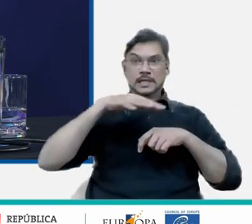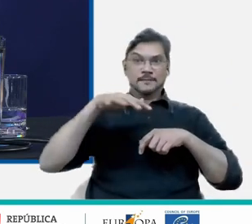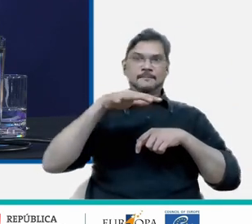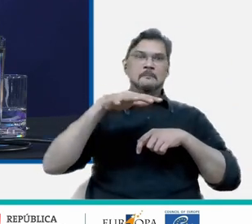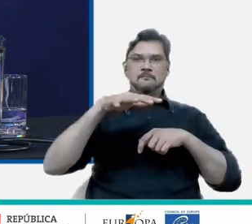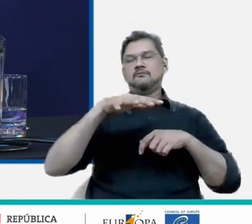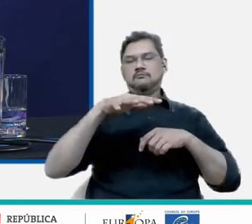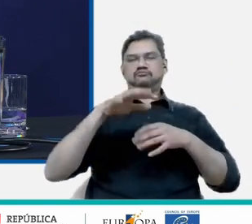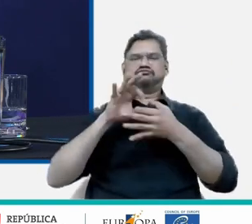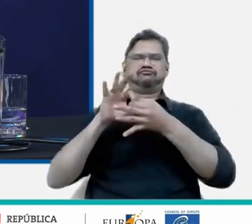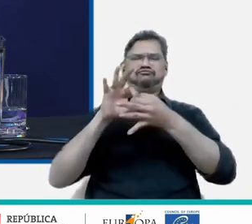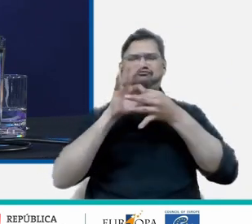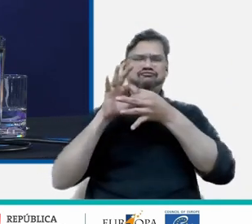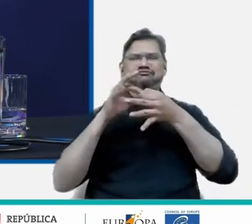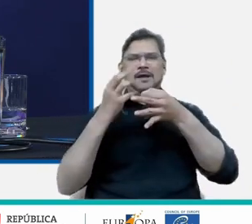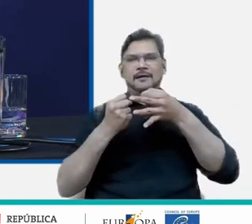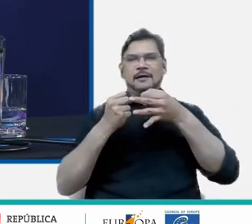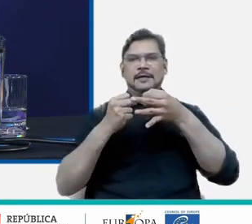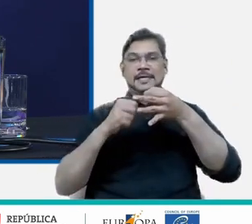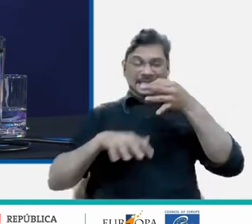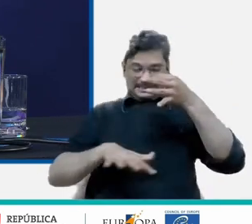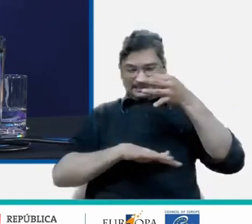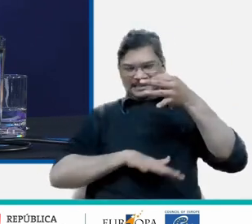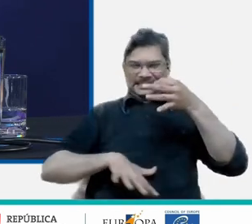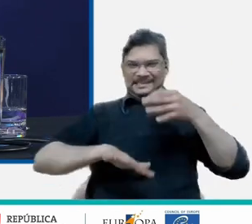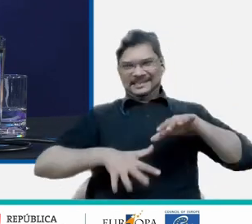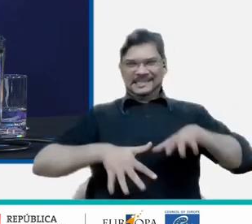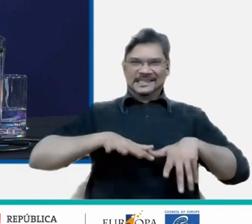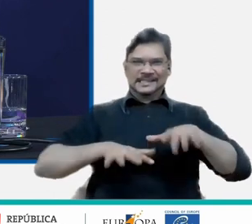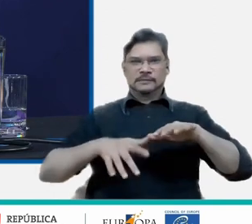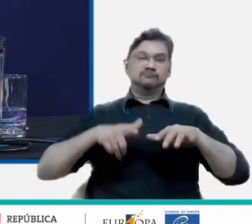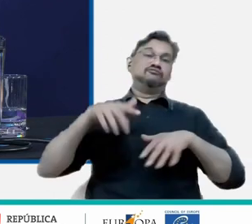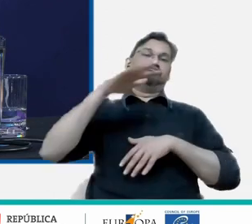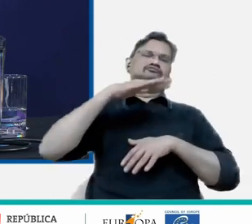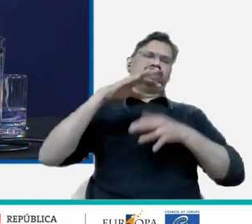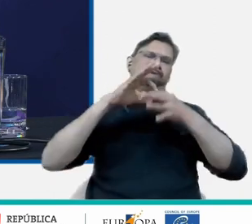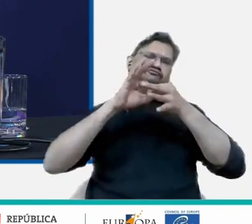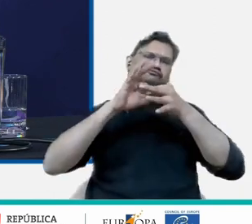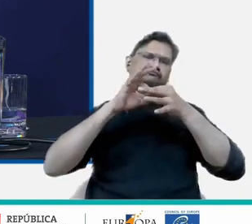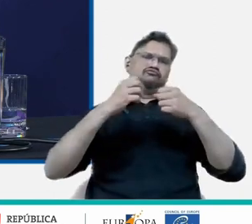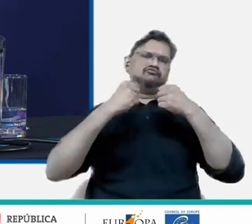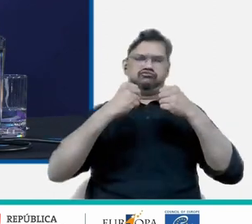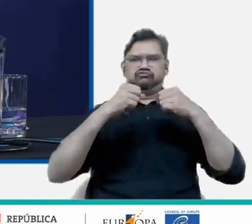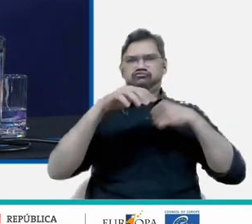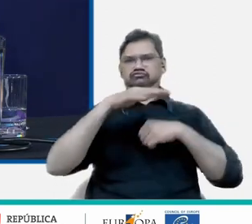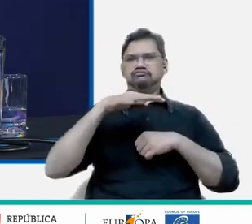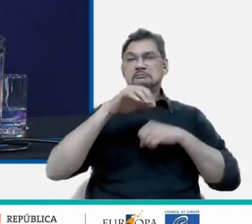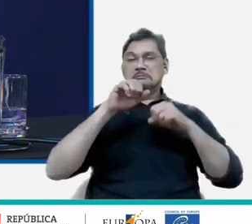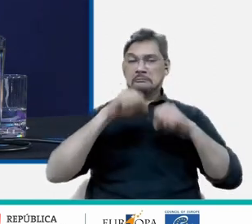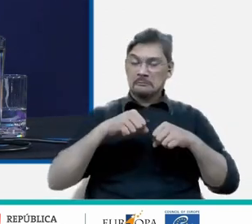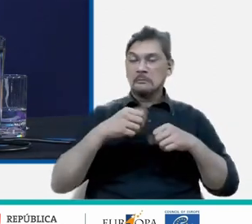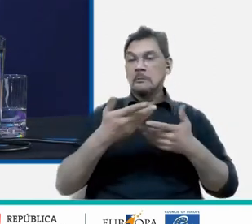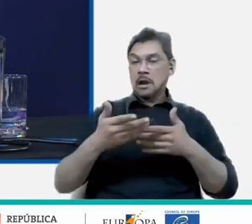political and social situation, the cantonal authorities of our canton managed to respond on needs of